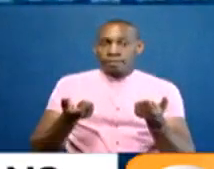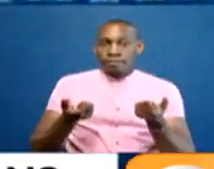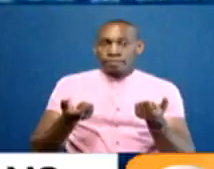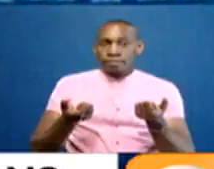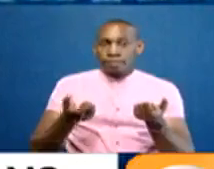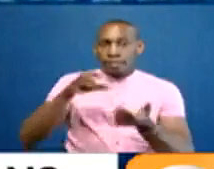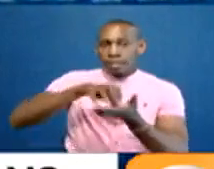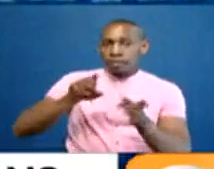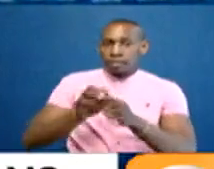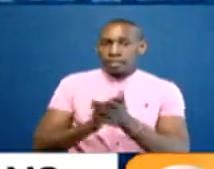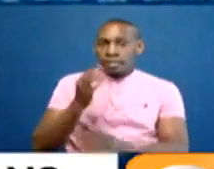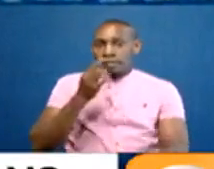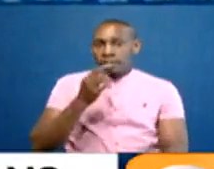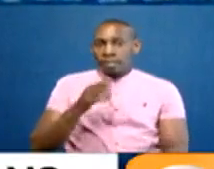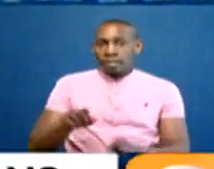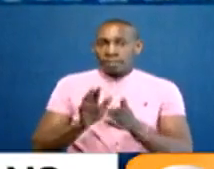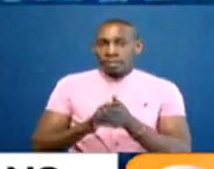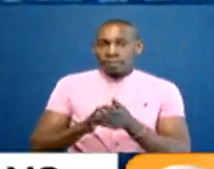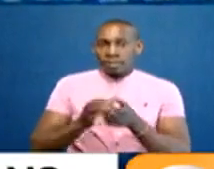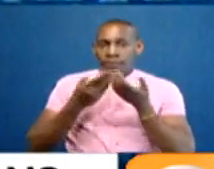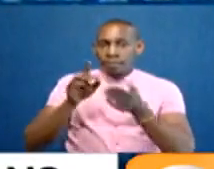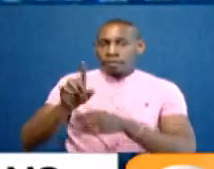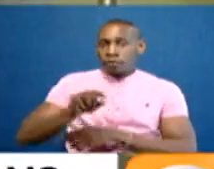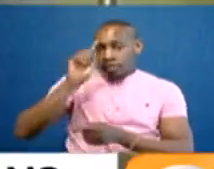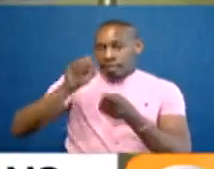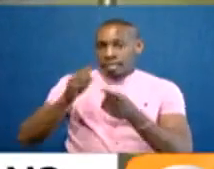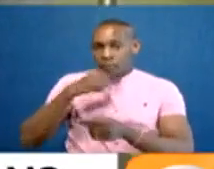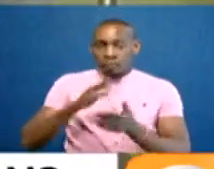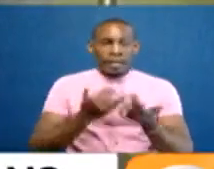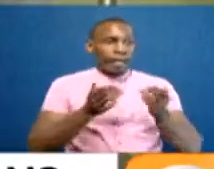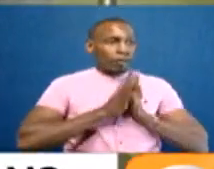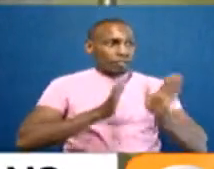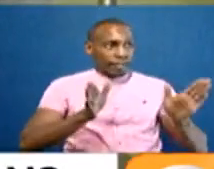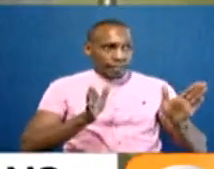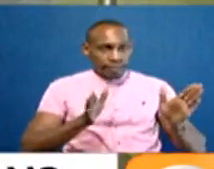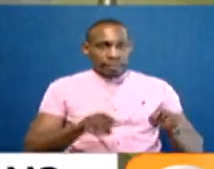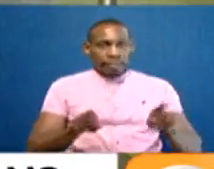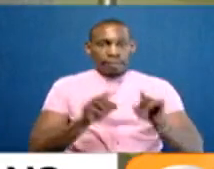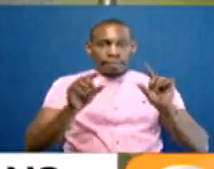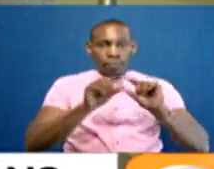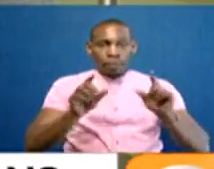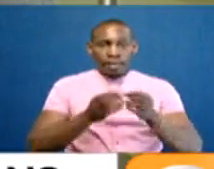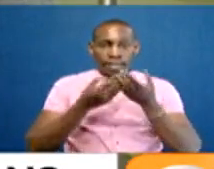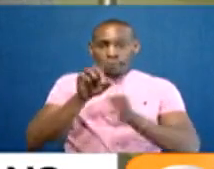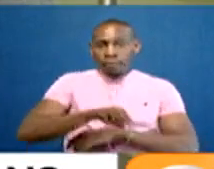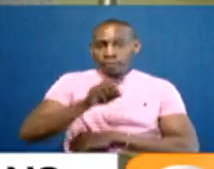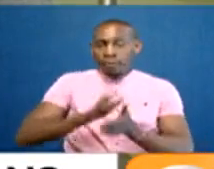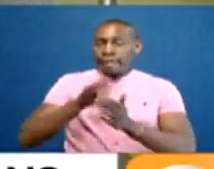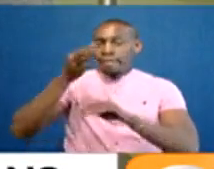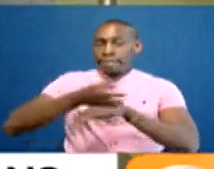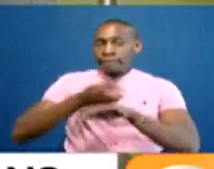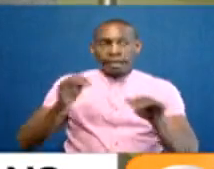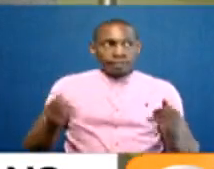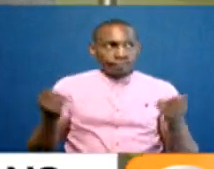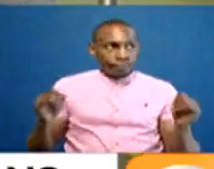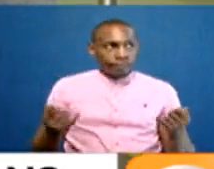media space, and who this disinformation targets. So generally, even with the word disinformation or false news